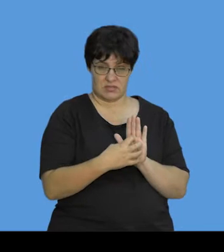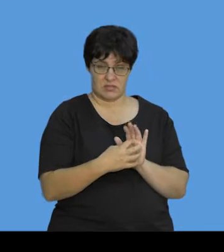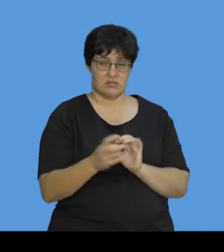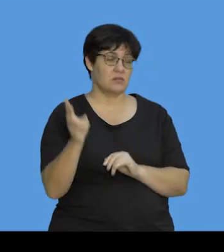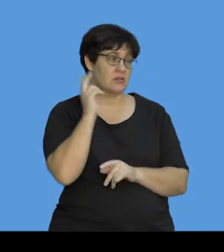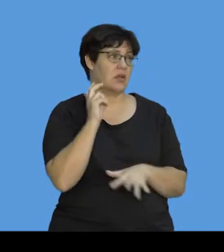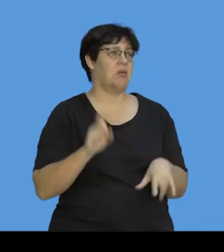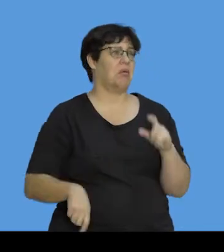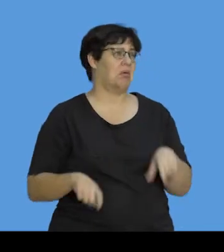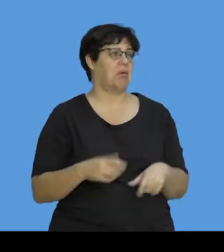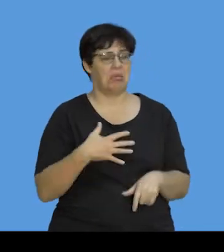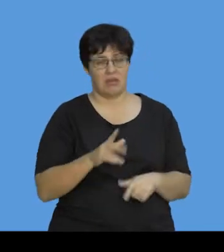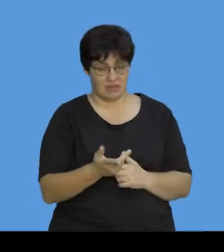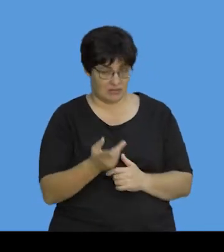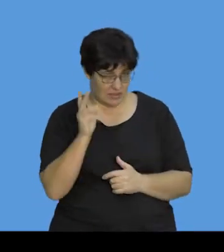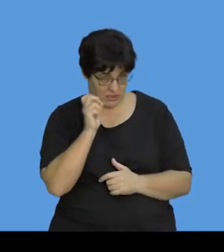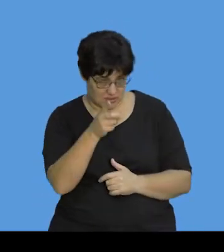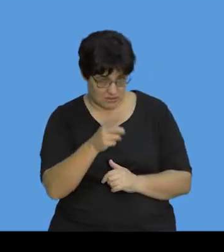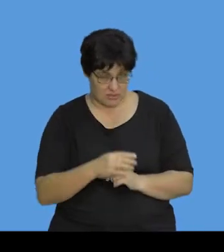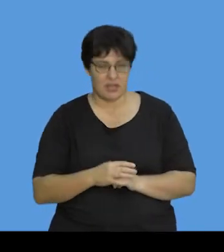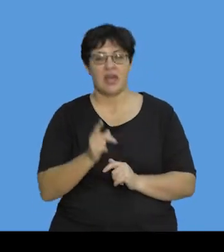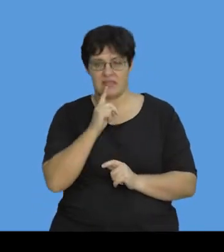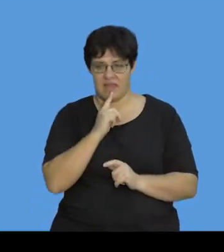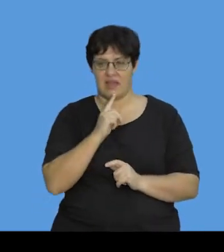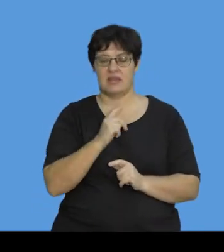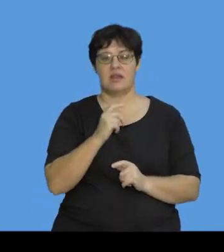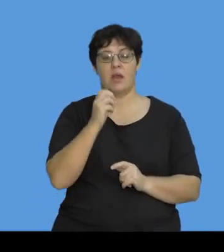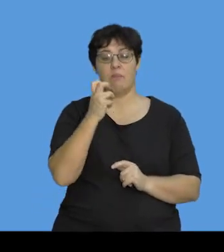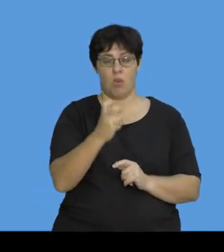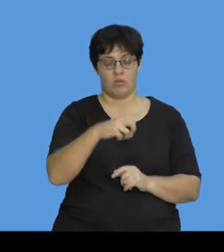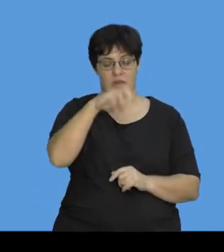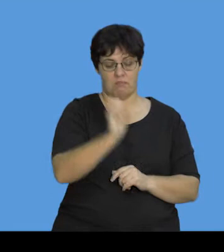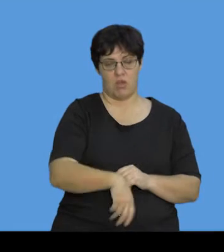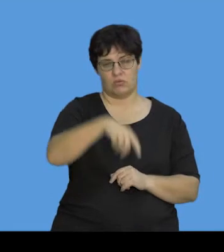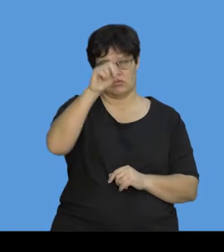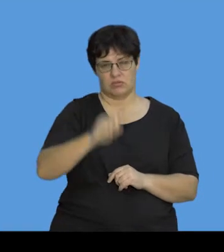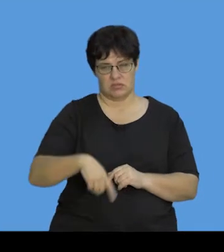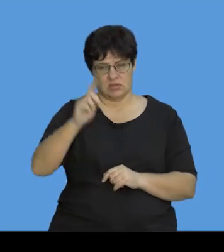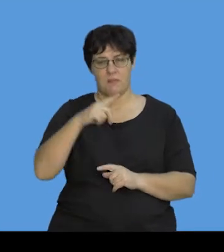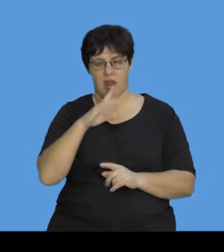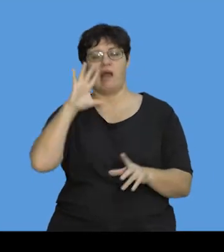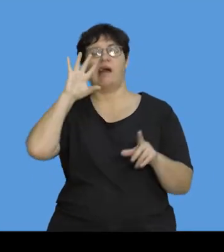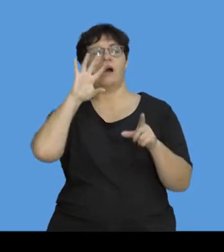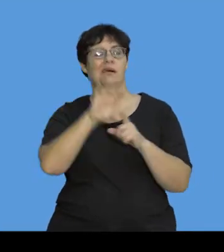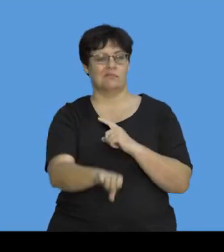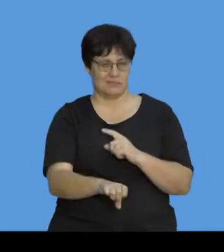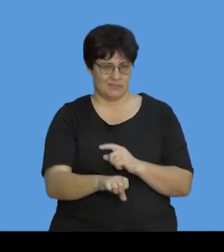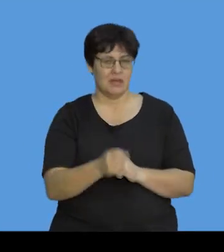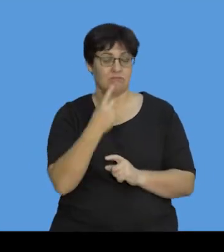the groans. And then lastly, we're going to look at bouncing balls. Bouncing balls really just brings everything together for